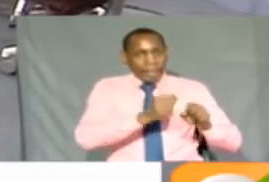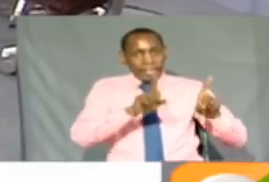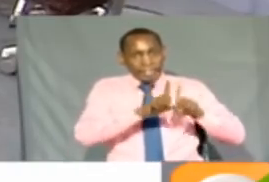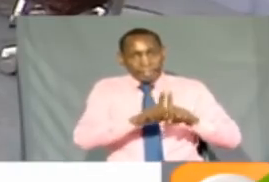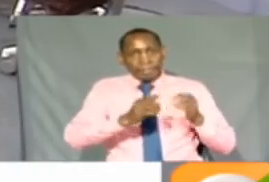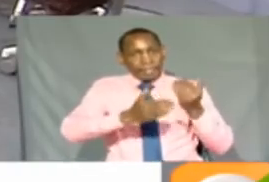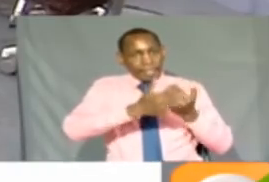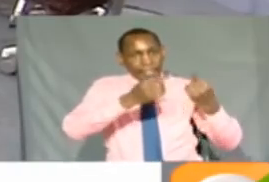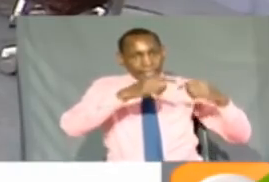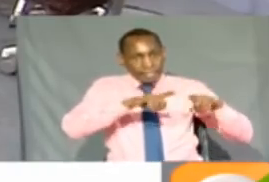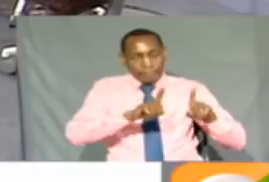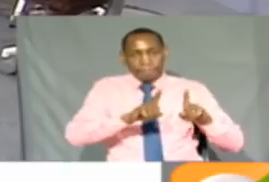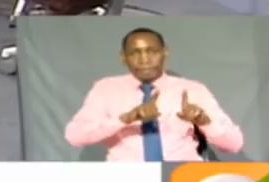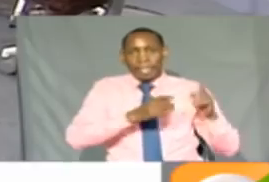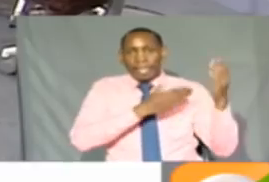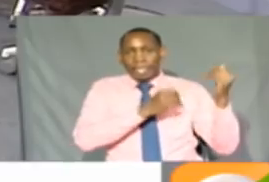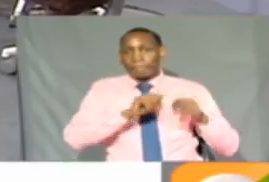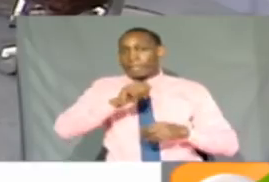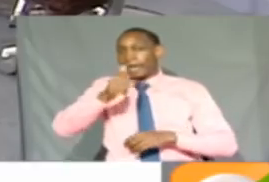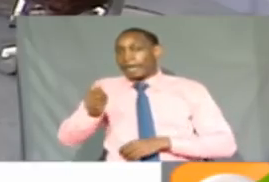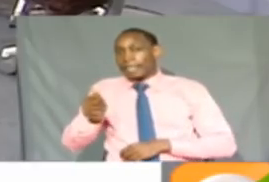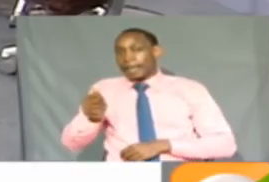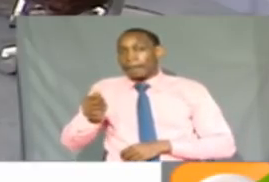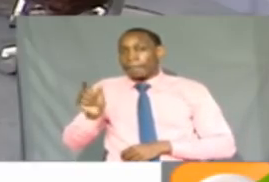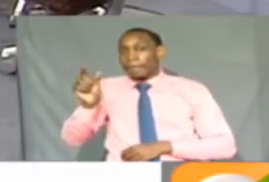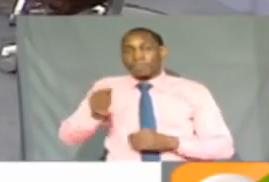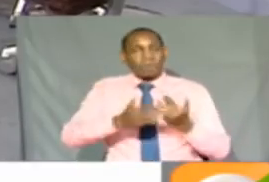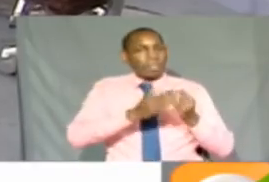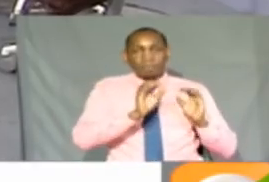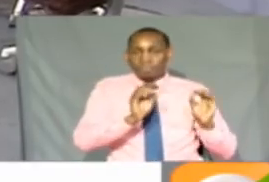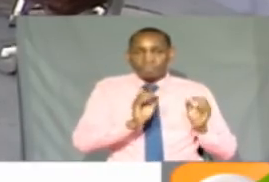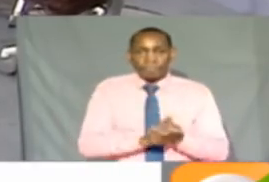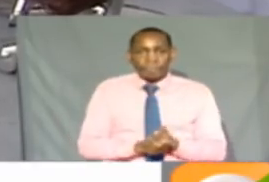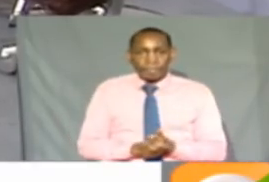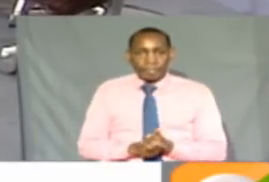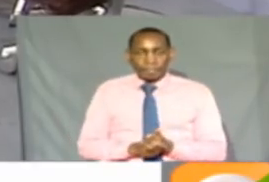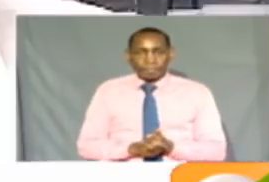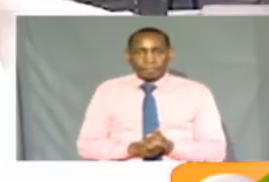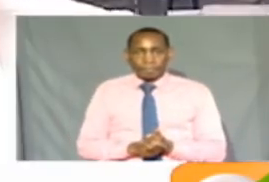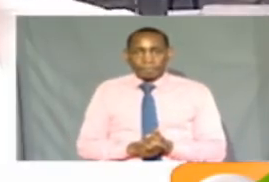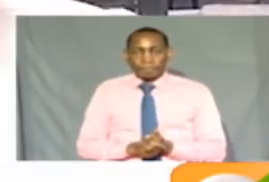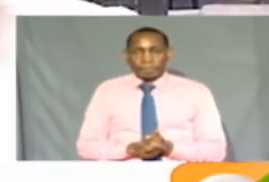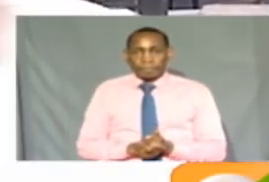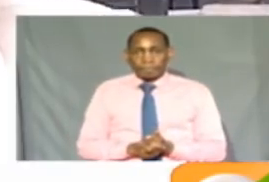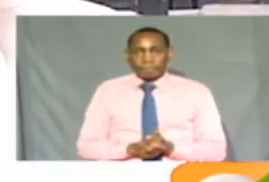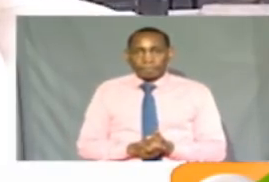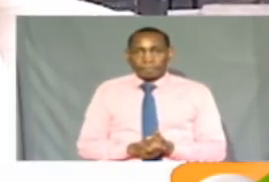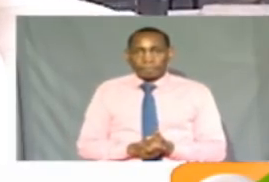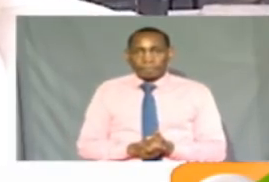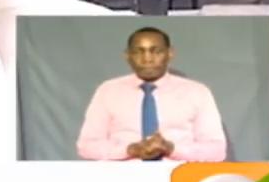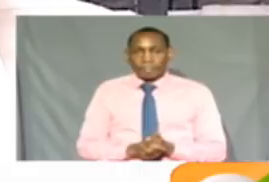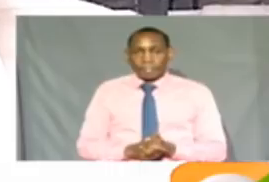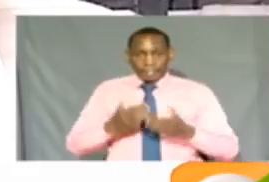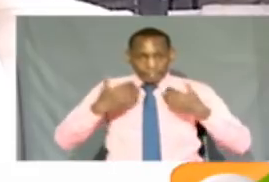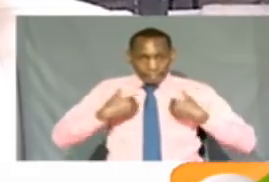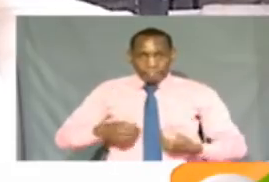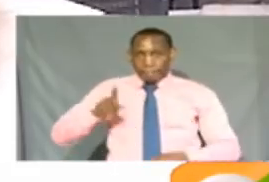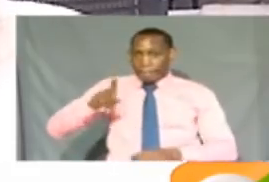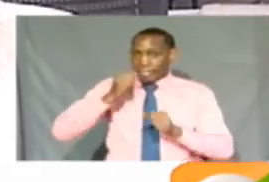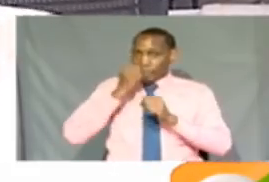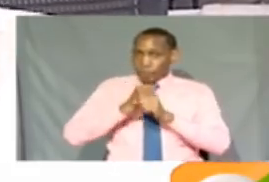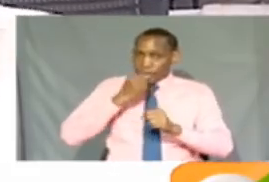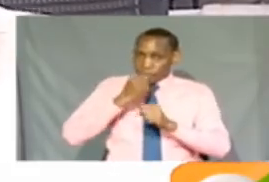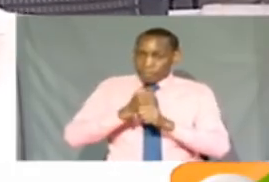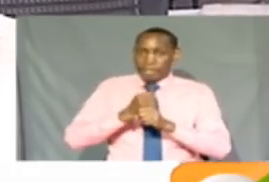take care of themselves and not look for someone out there? Exactly. Yeah. We ladies, I'm talking as one. So I also have to work hard, because there is no